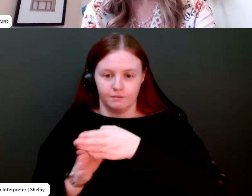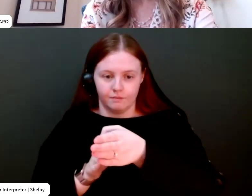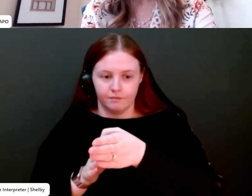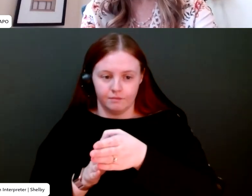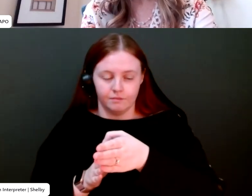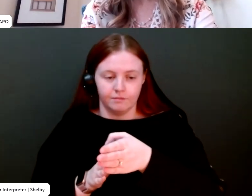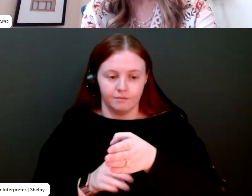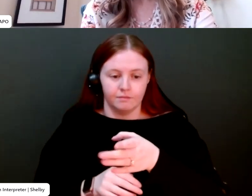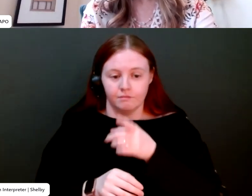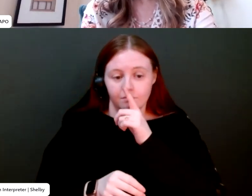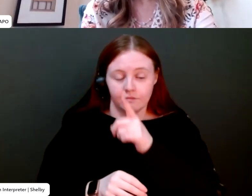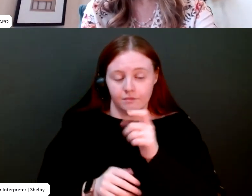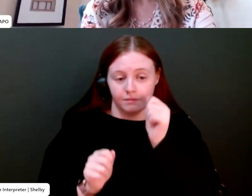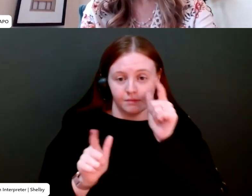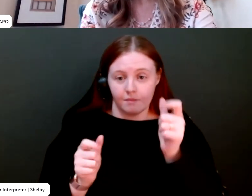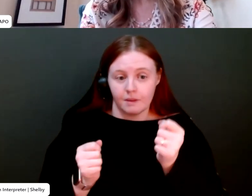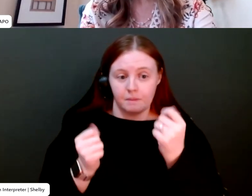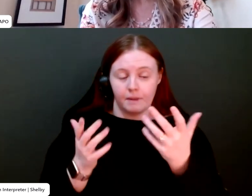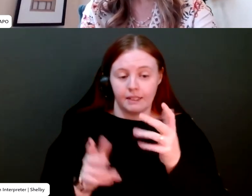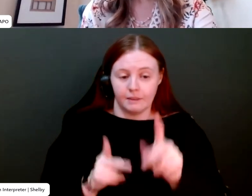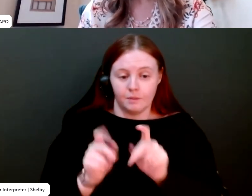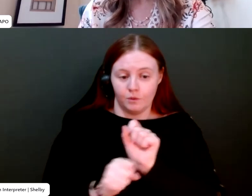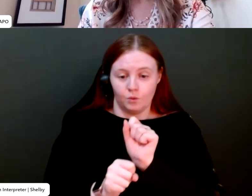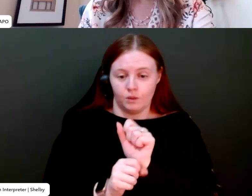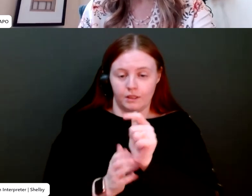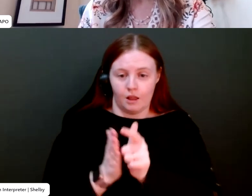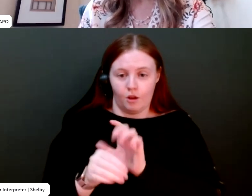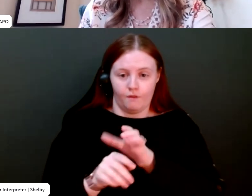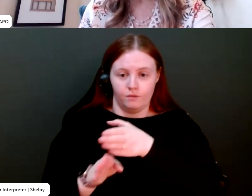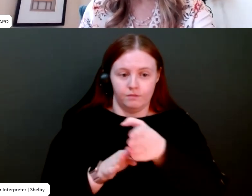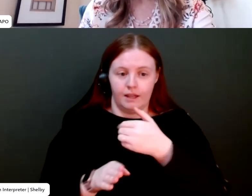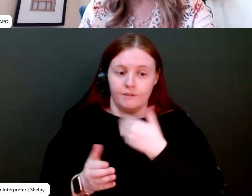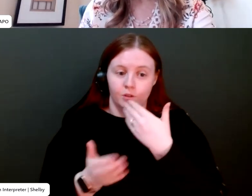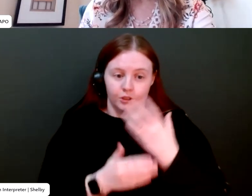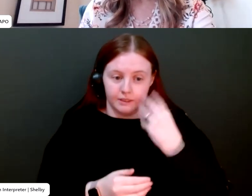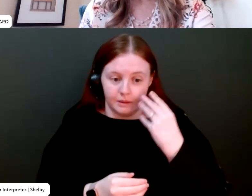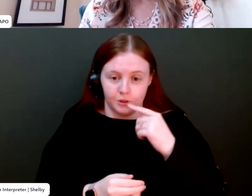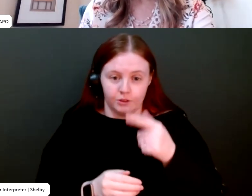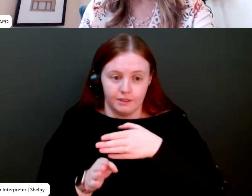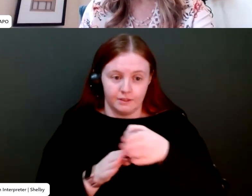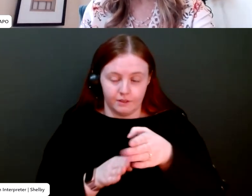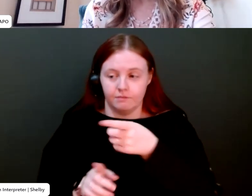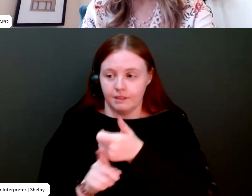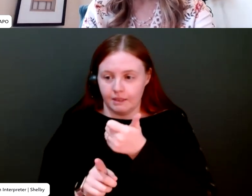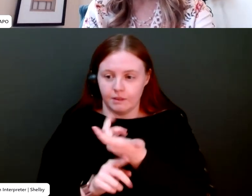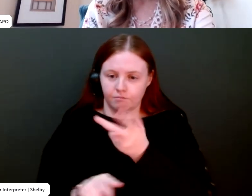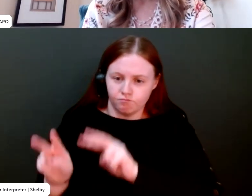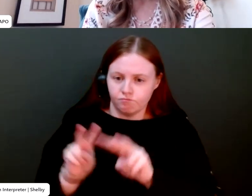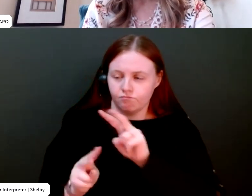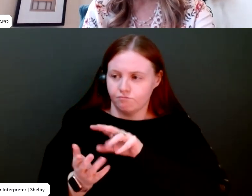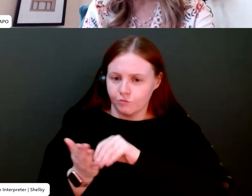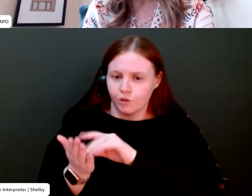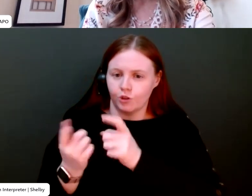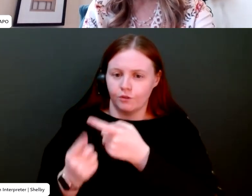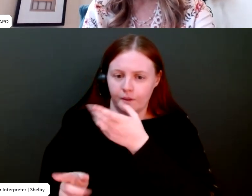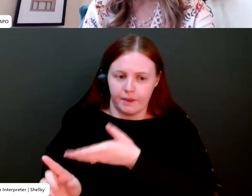a few law enforcement professionals who have tremendous amount of experience in this field, and being able to then observe and learn from them first, because it is